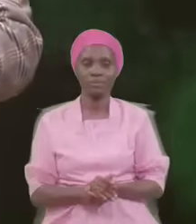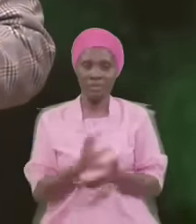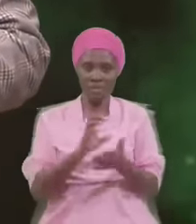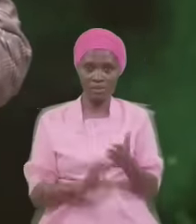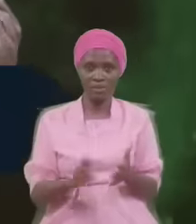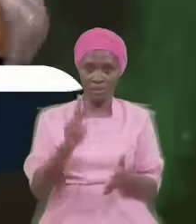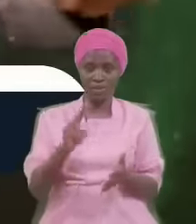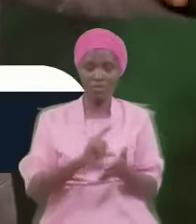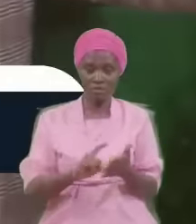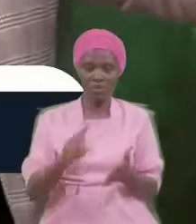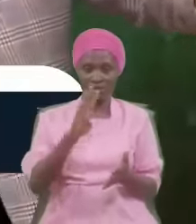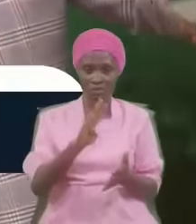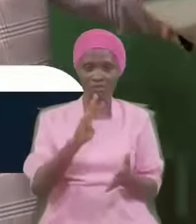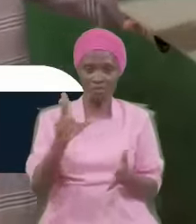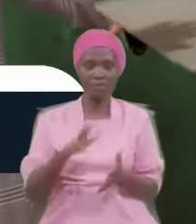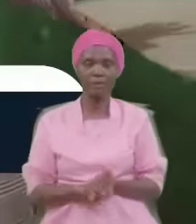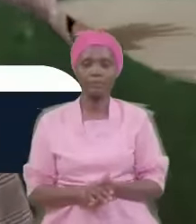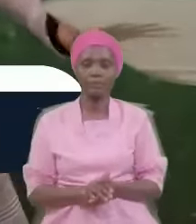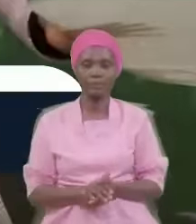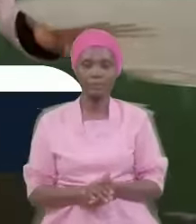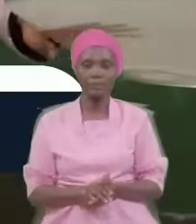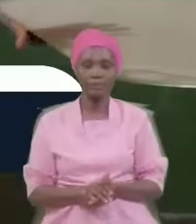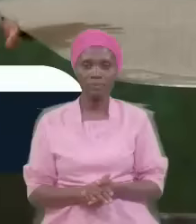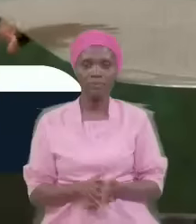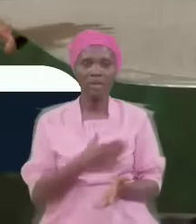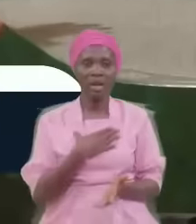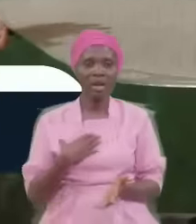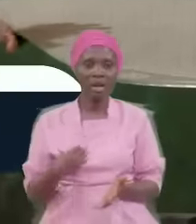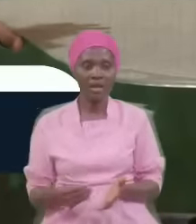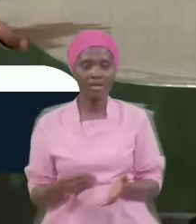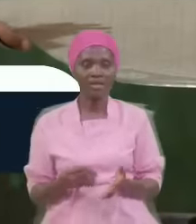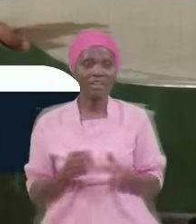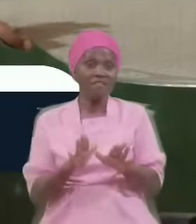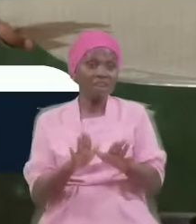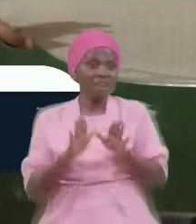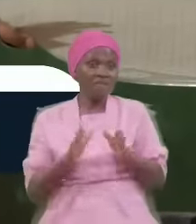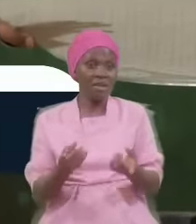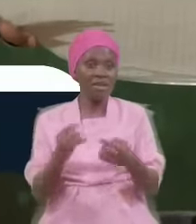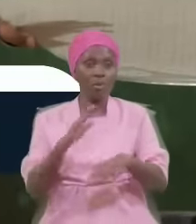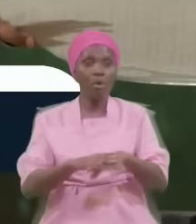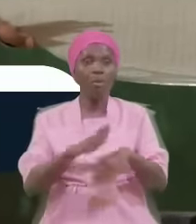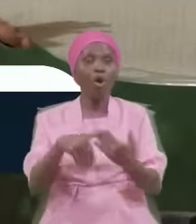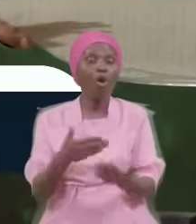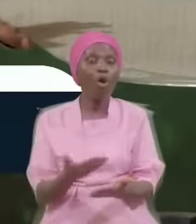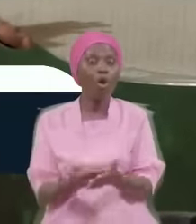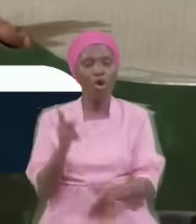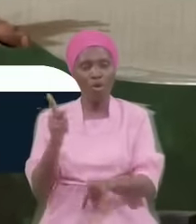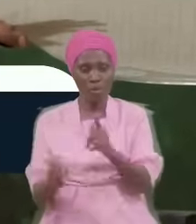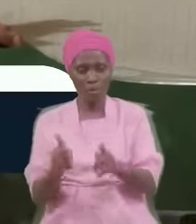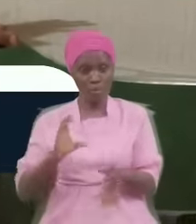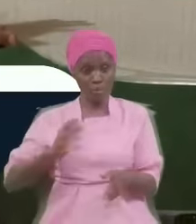verse 43. And fear came upon every soul, and many wonders and